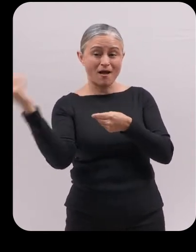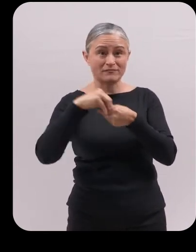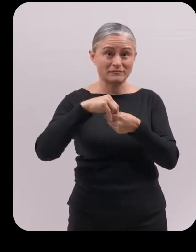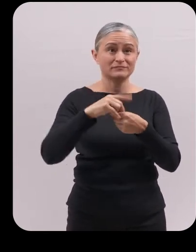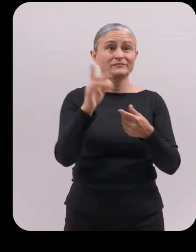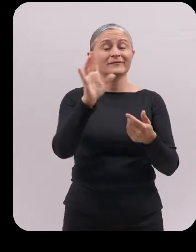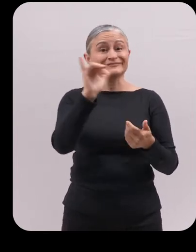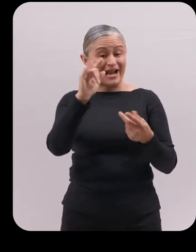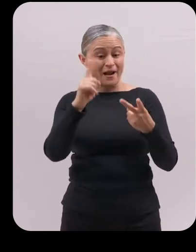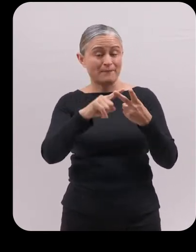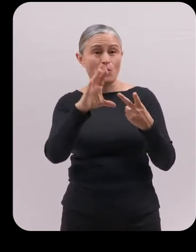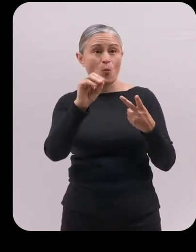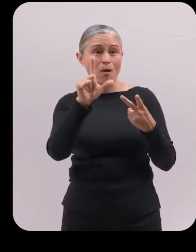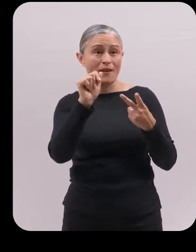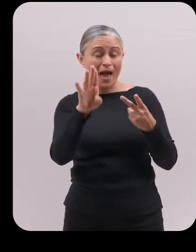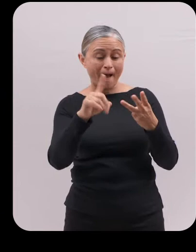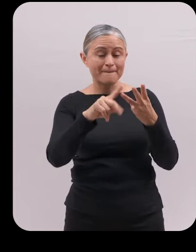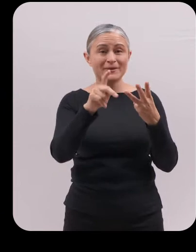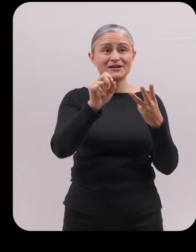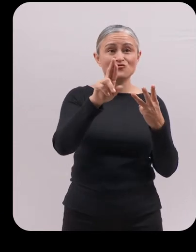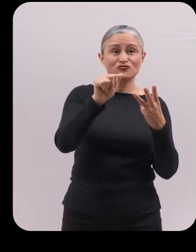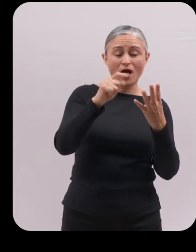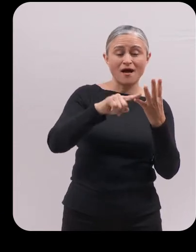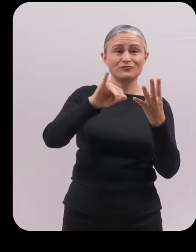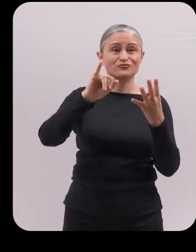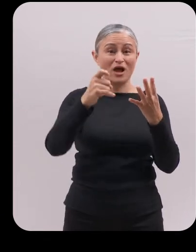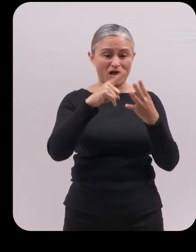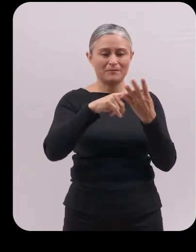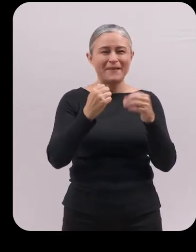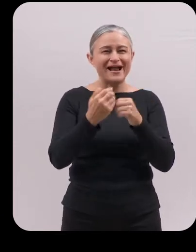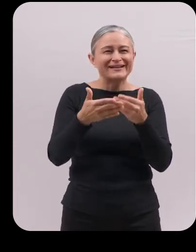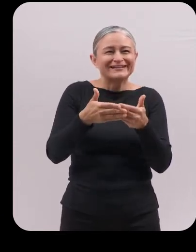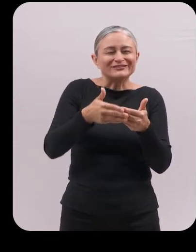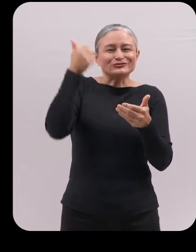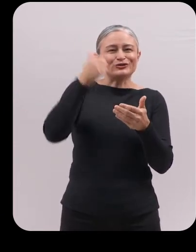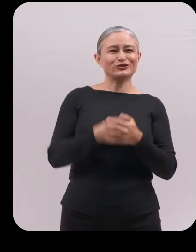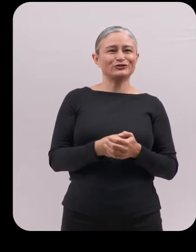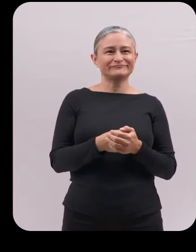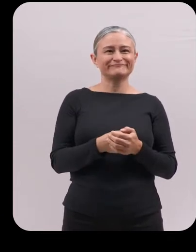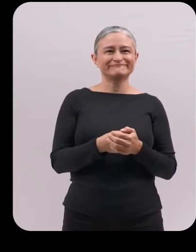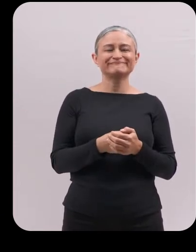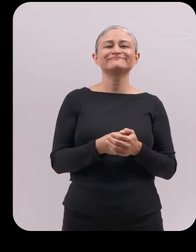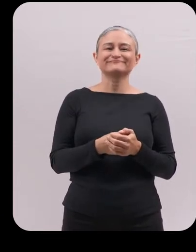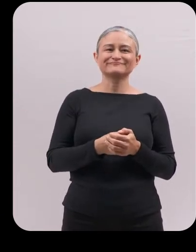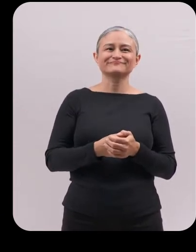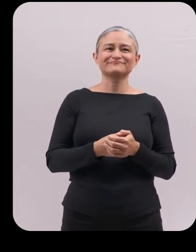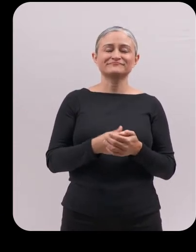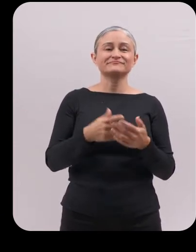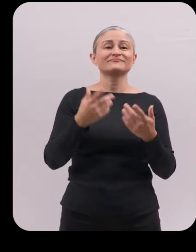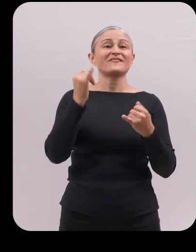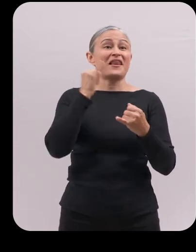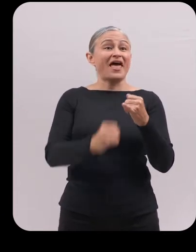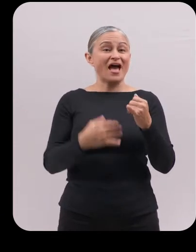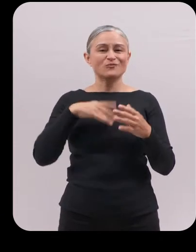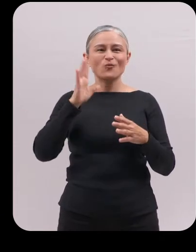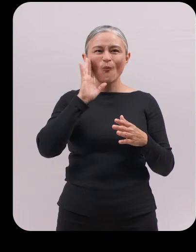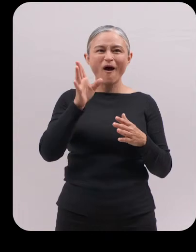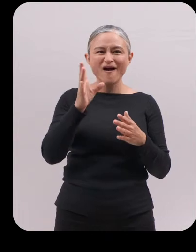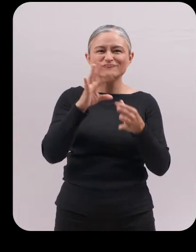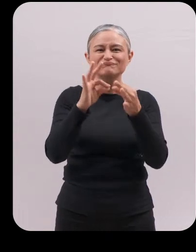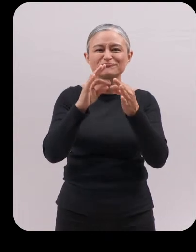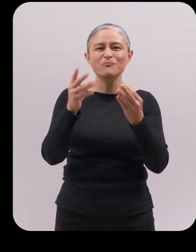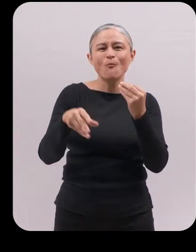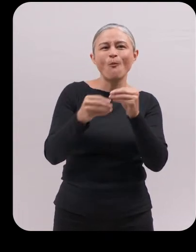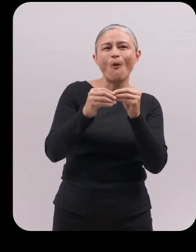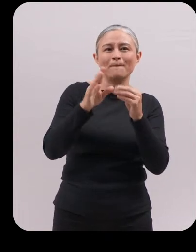how Colab, Keras, and Jax make it really easy. Finally, I'll be back up here to share one more